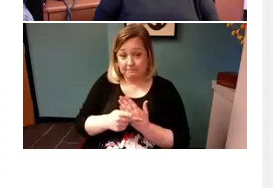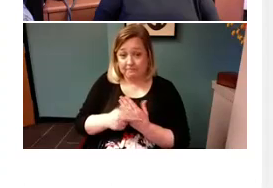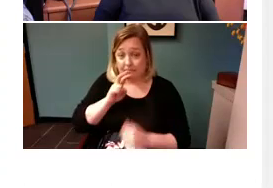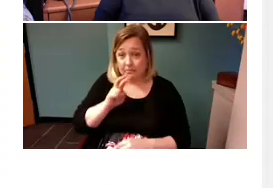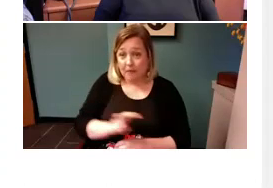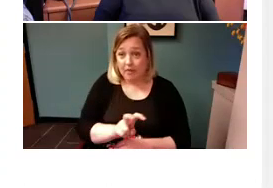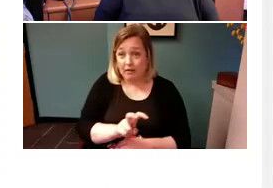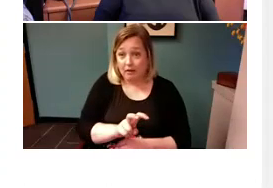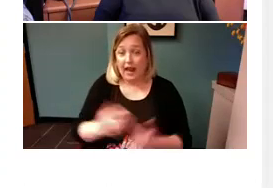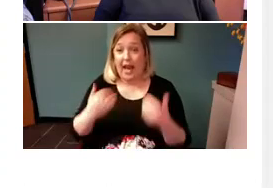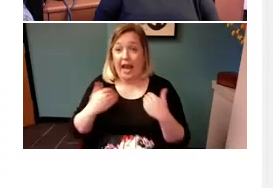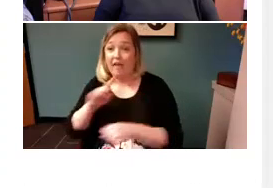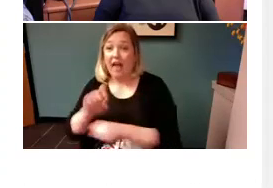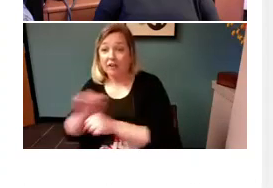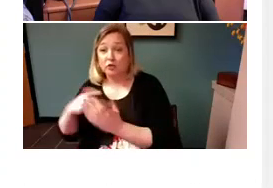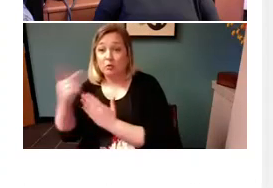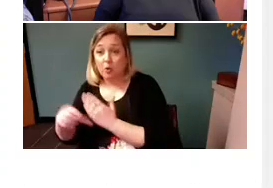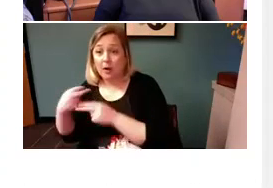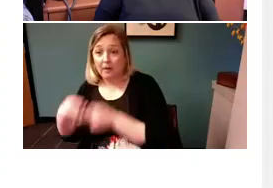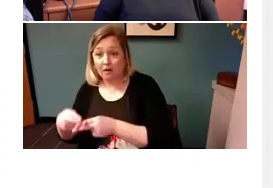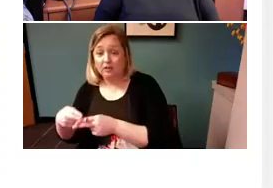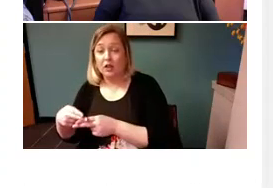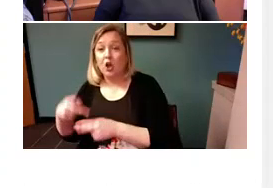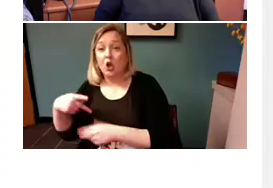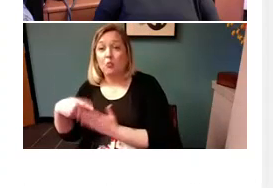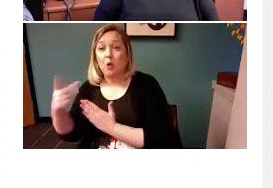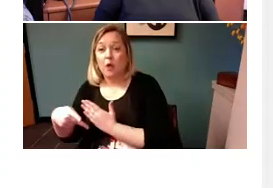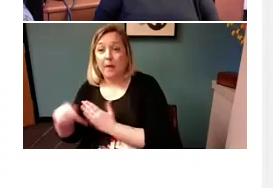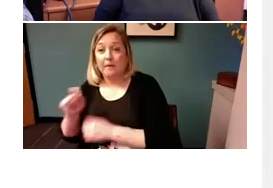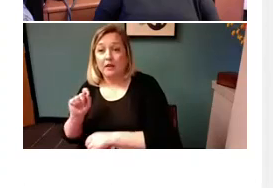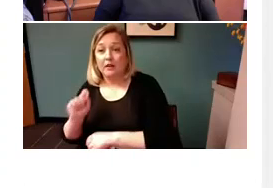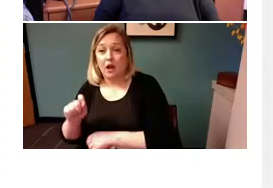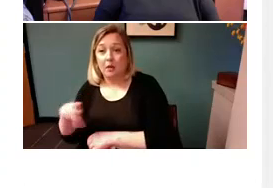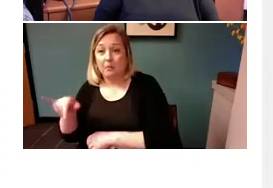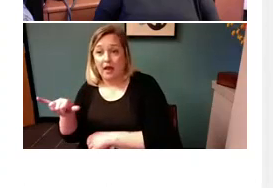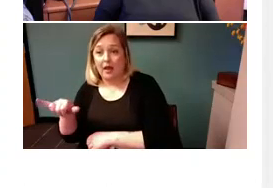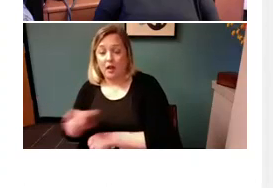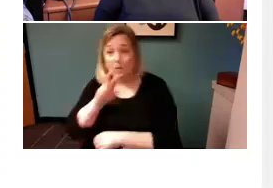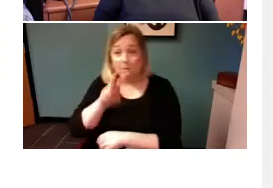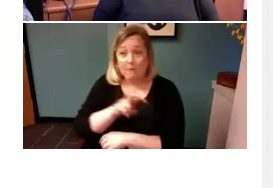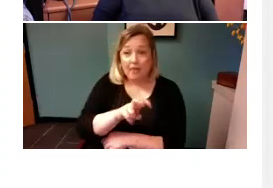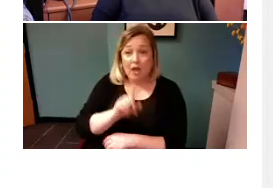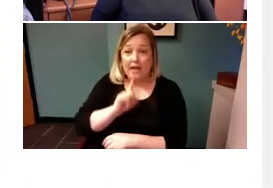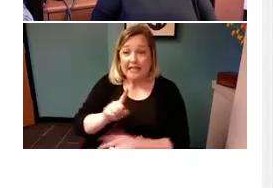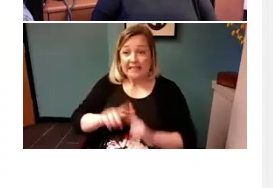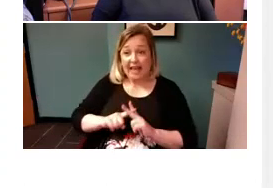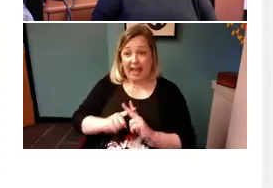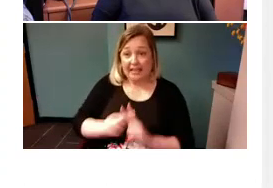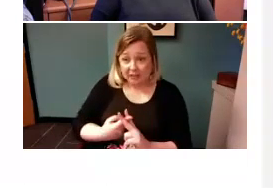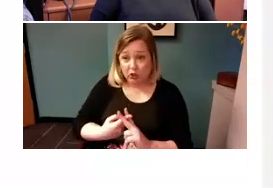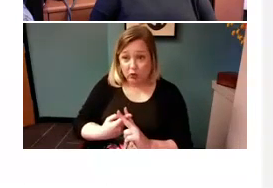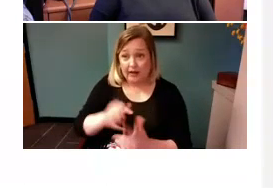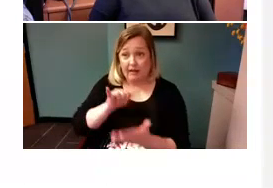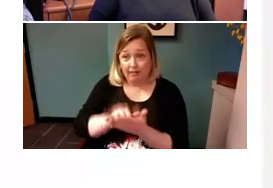program called program.py. So Python is actually executing this particular, yes,